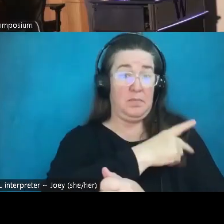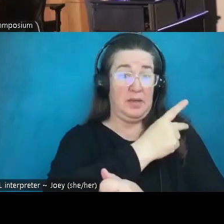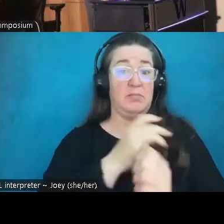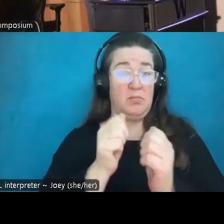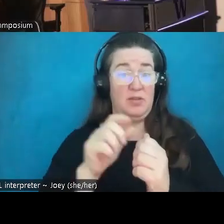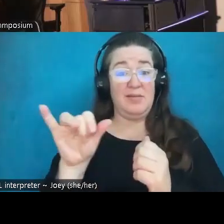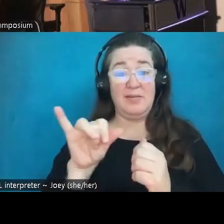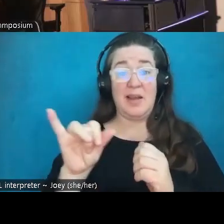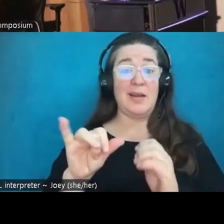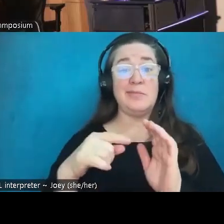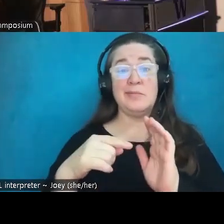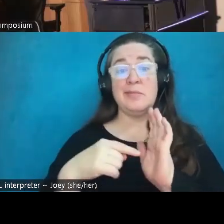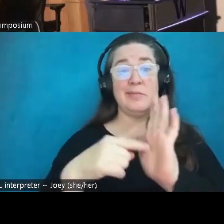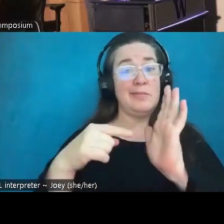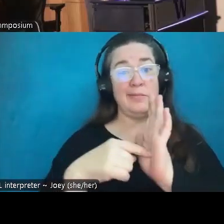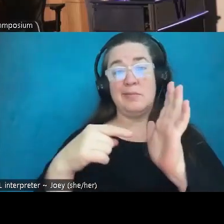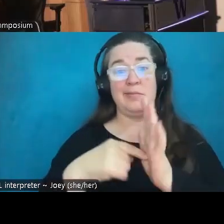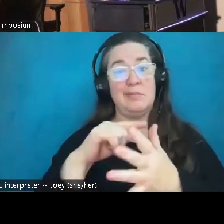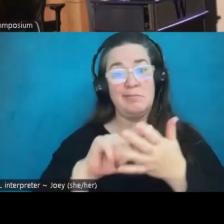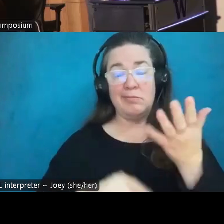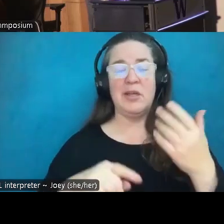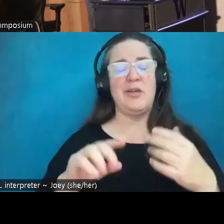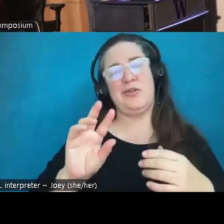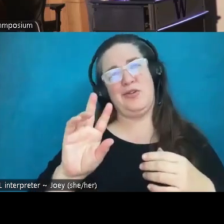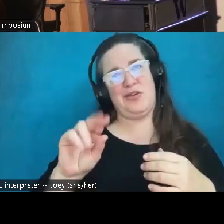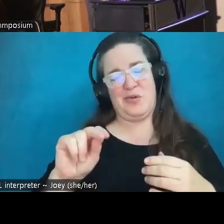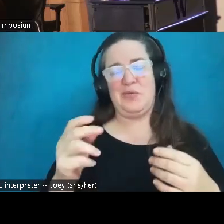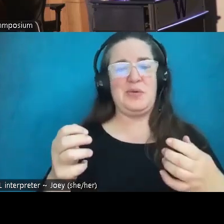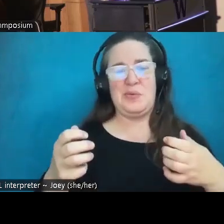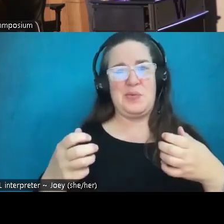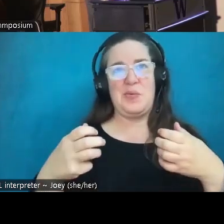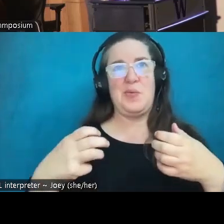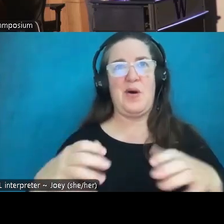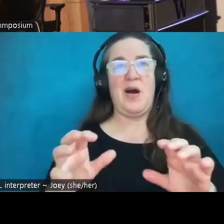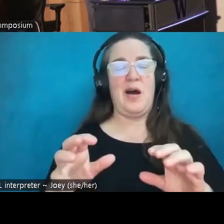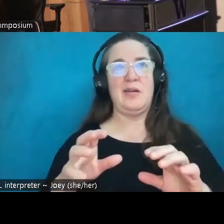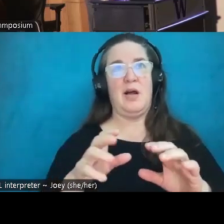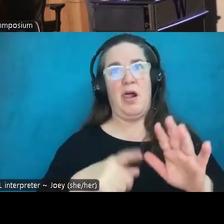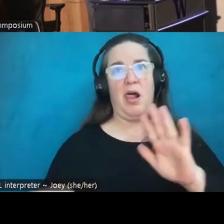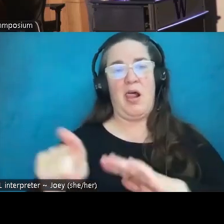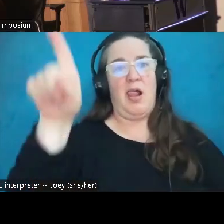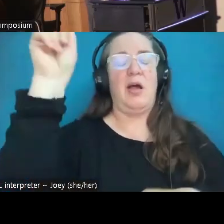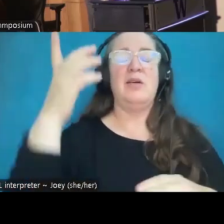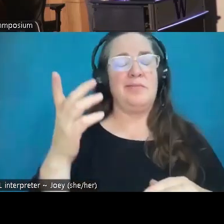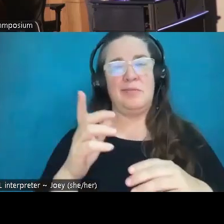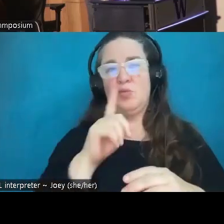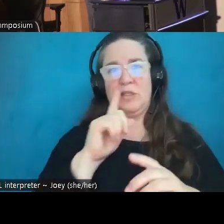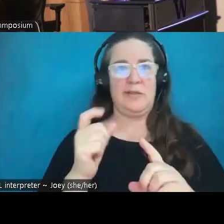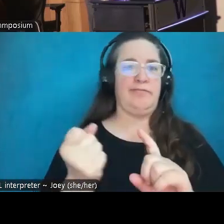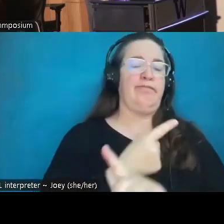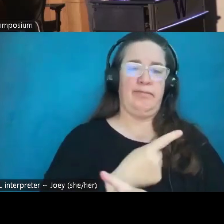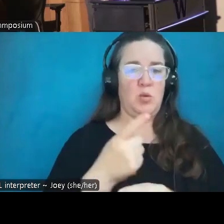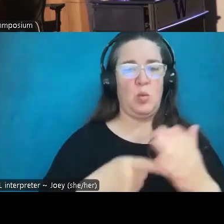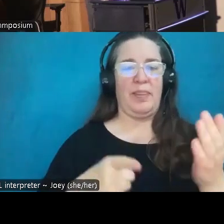send patients on a lot of wild goose chases. Like, you can recognize these symptoms and say, these are long COVID symptoms, and the